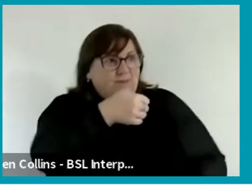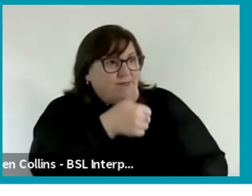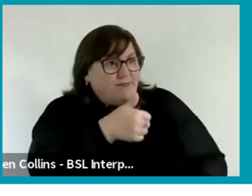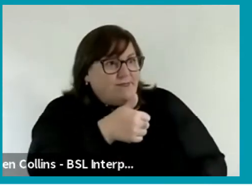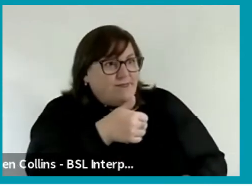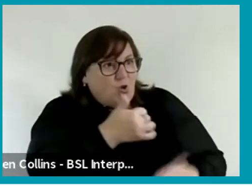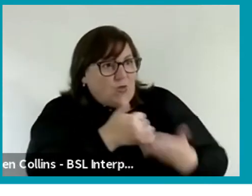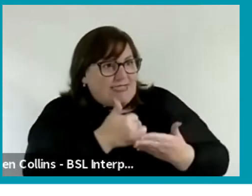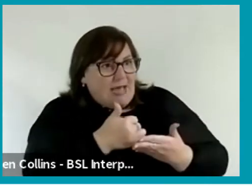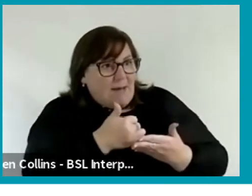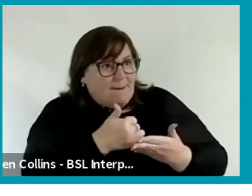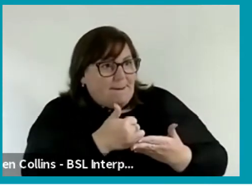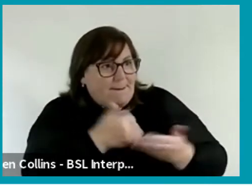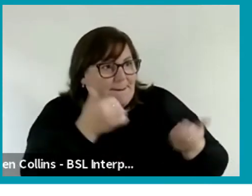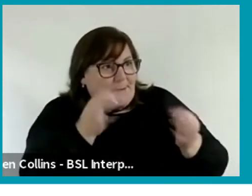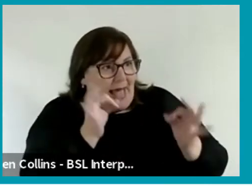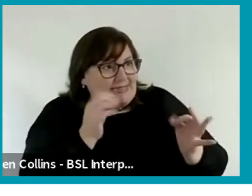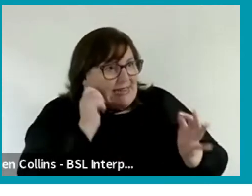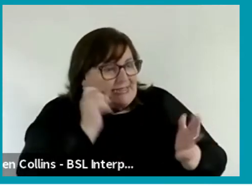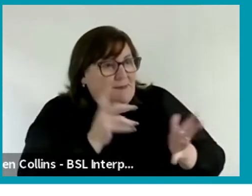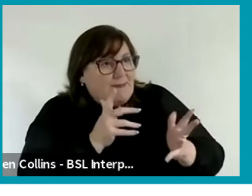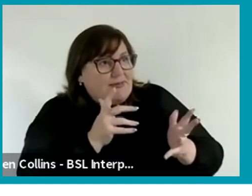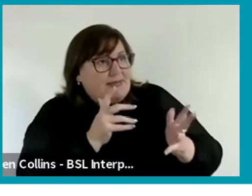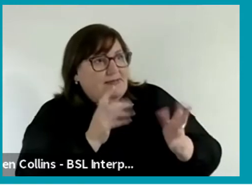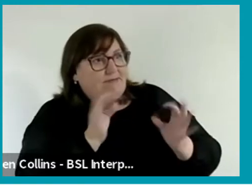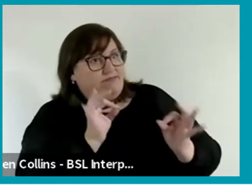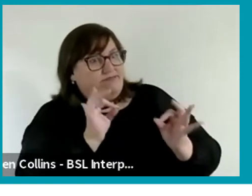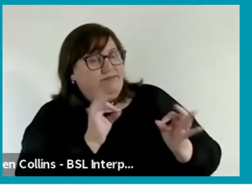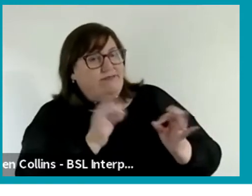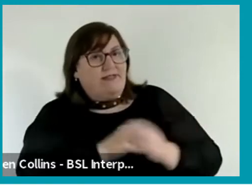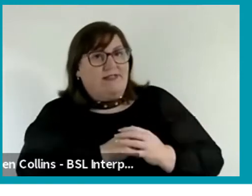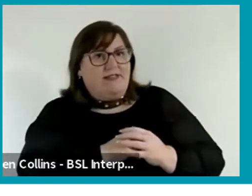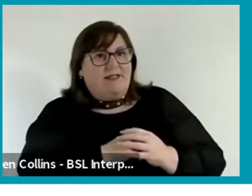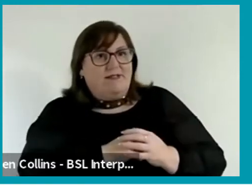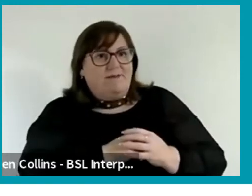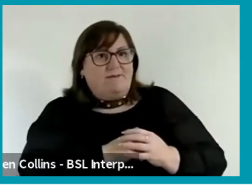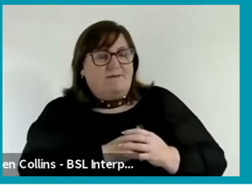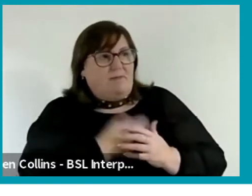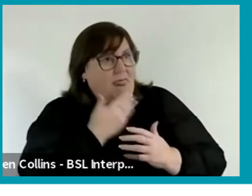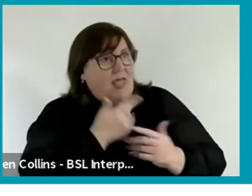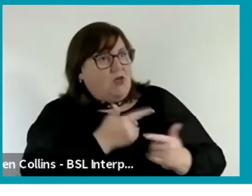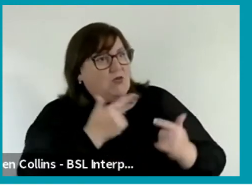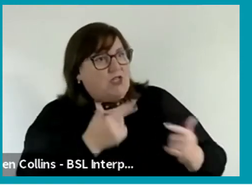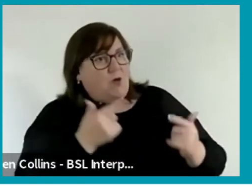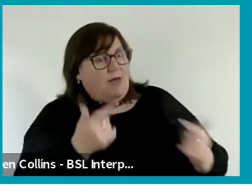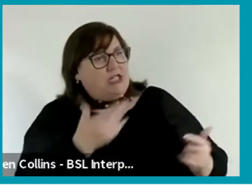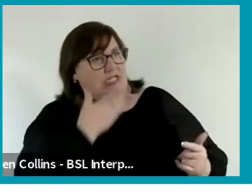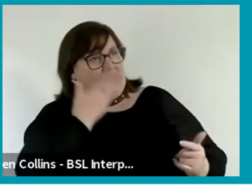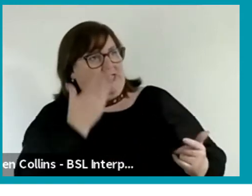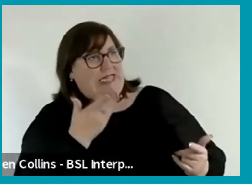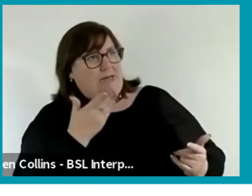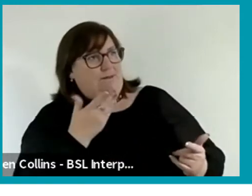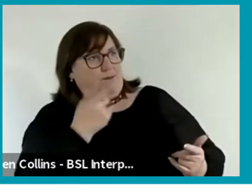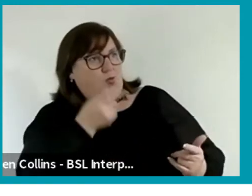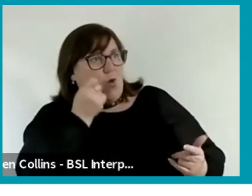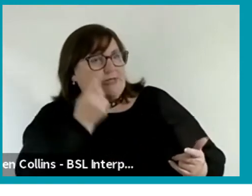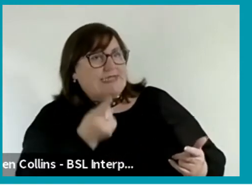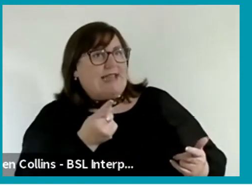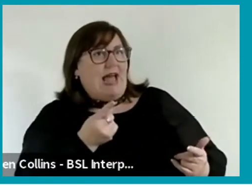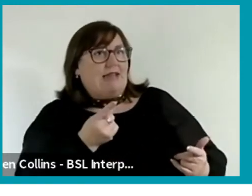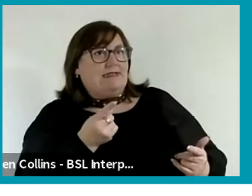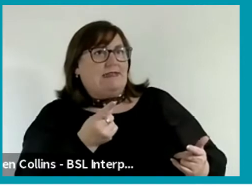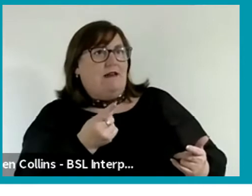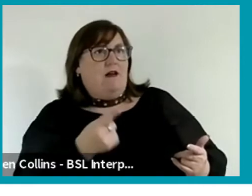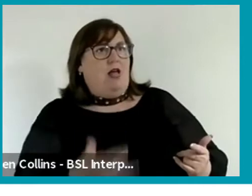Firstly, I just want to say thank you very much for being very elegant in the way that you understand and embrace the fact that life's not necessarily